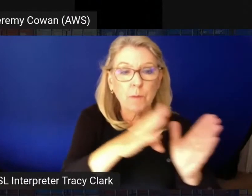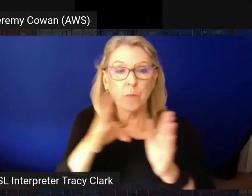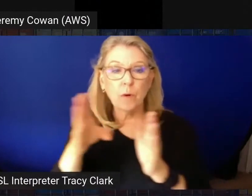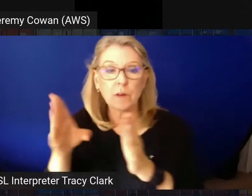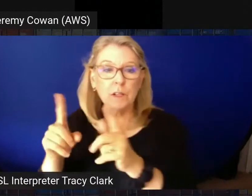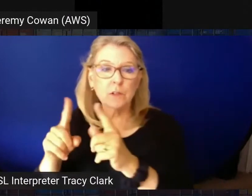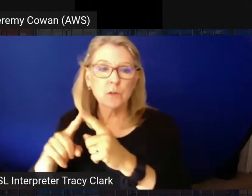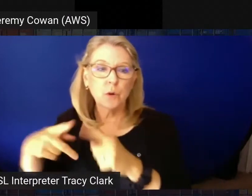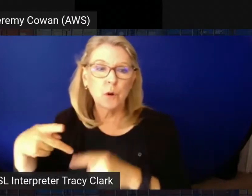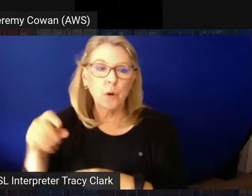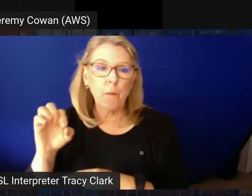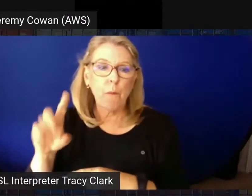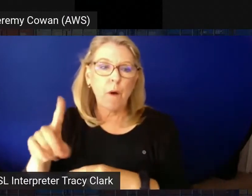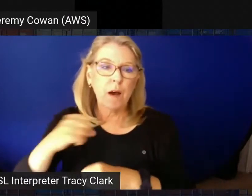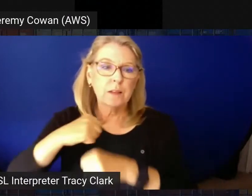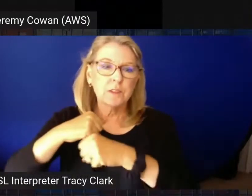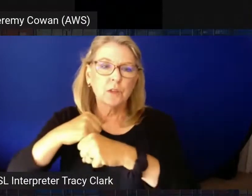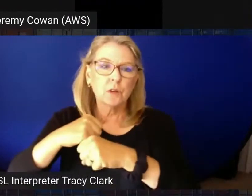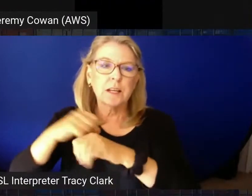I think the